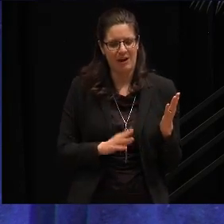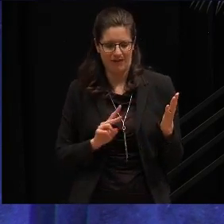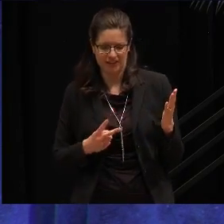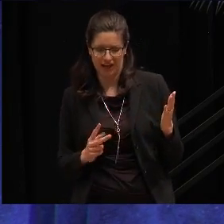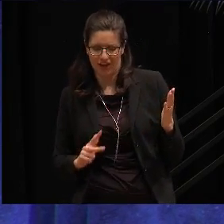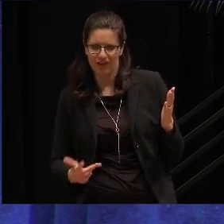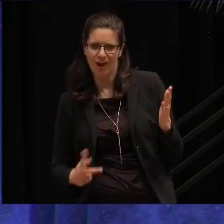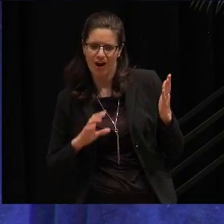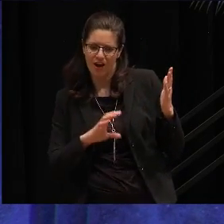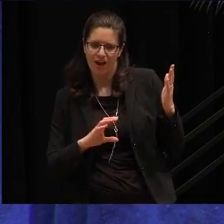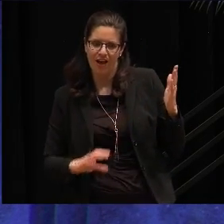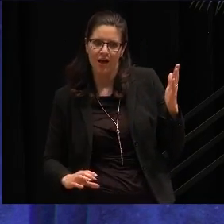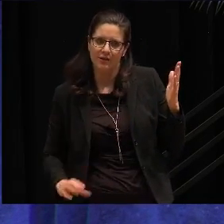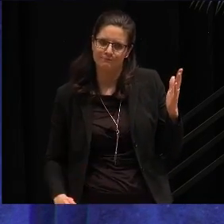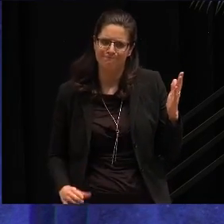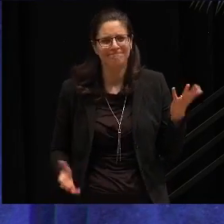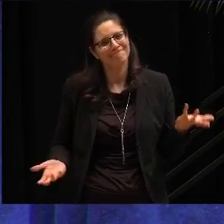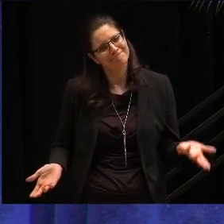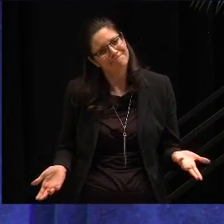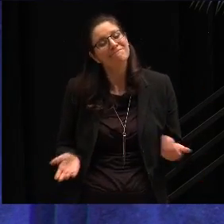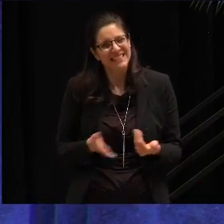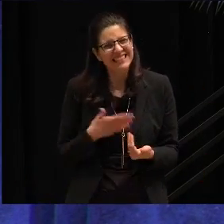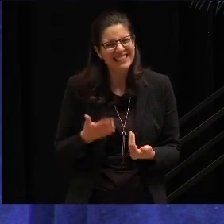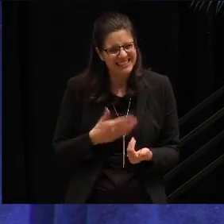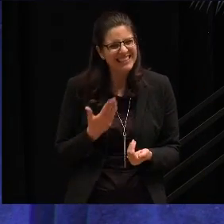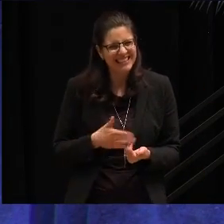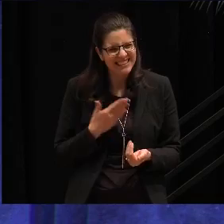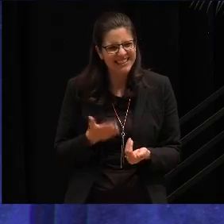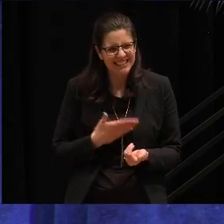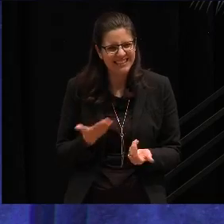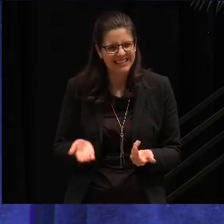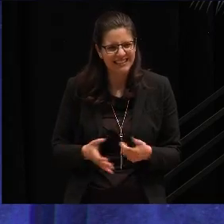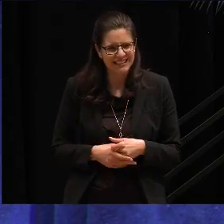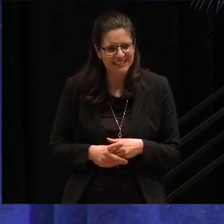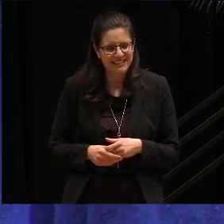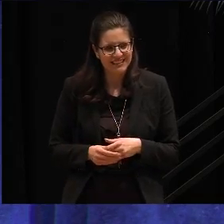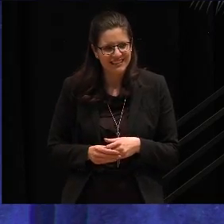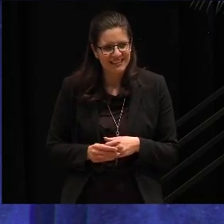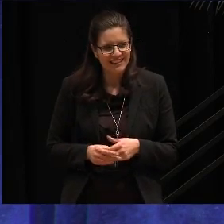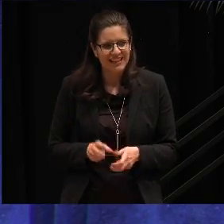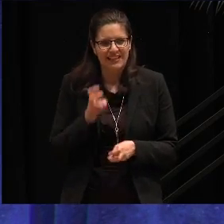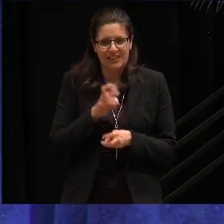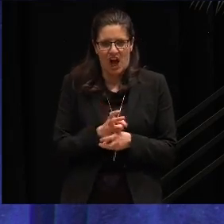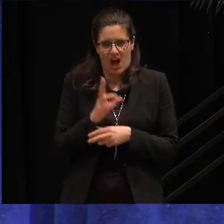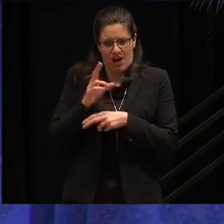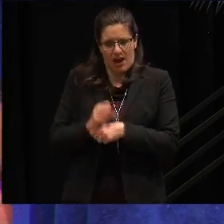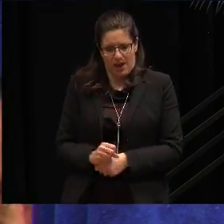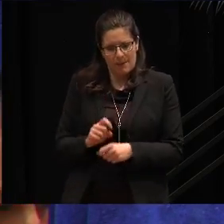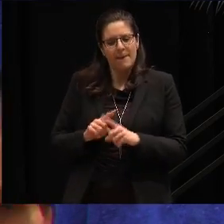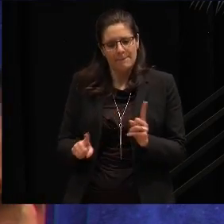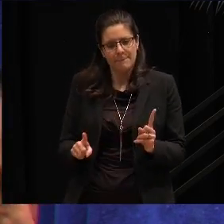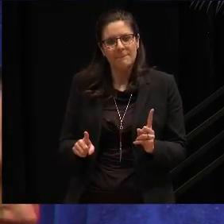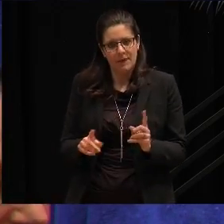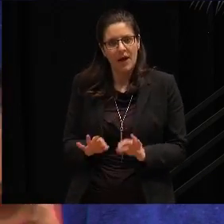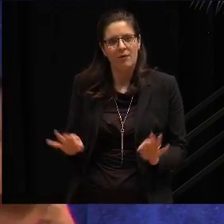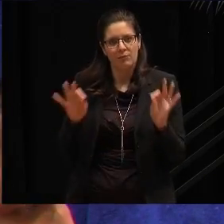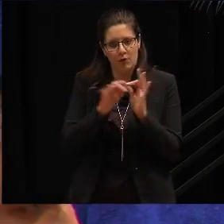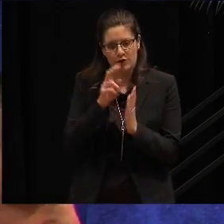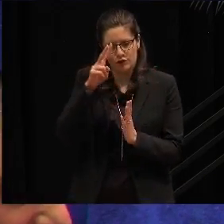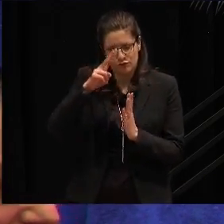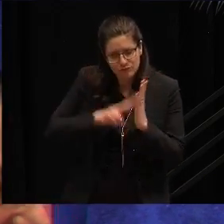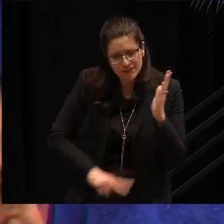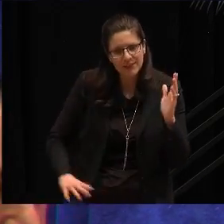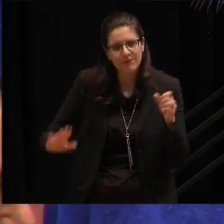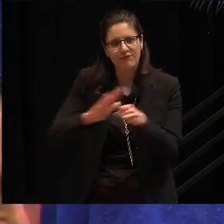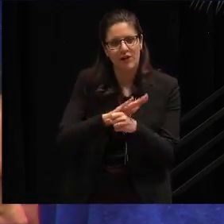one. So it's so easy. It's just as, it's a hard habit to break, but obviously one that's worth it. And I think